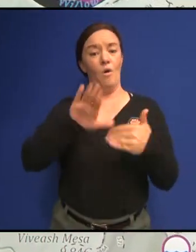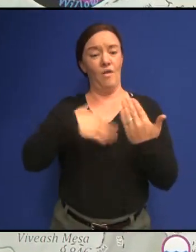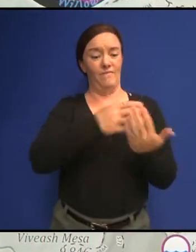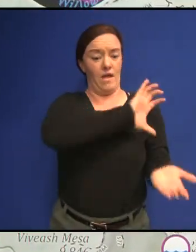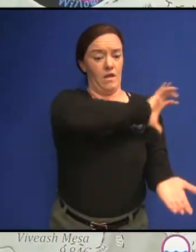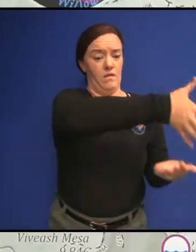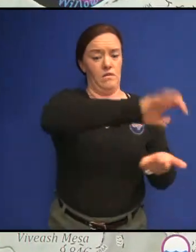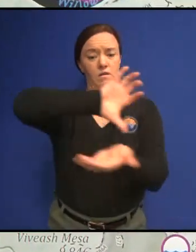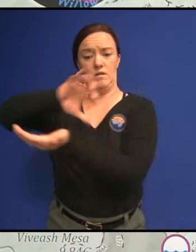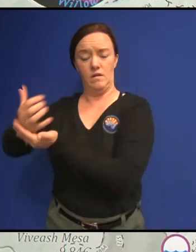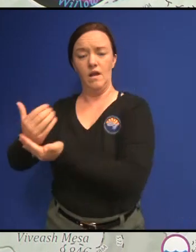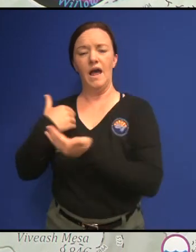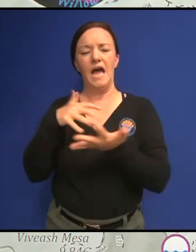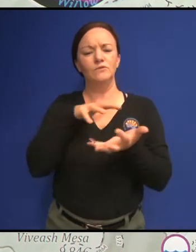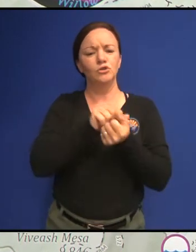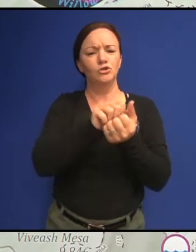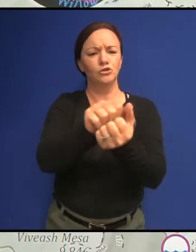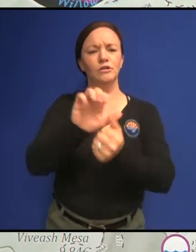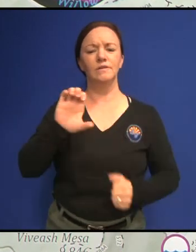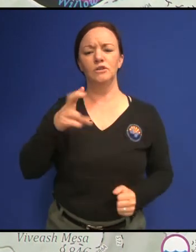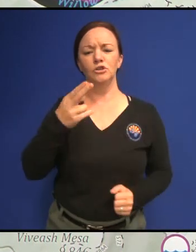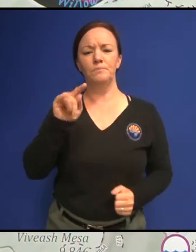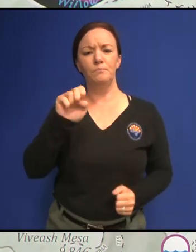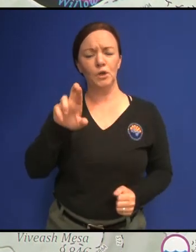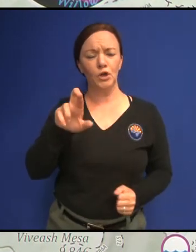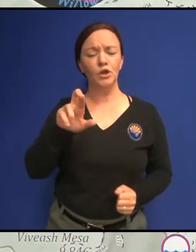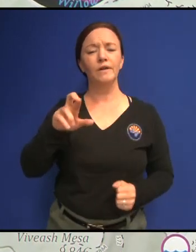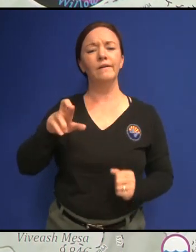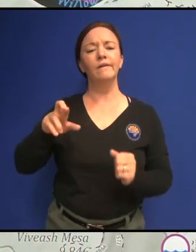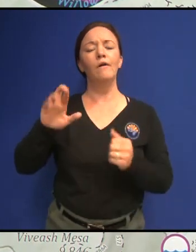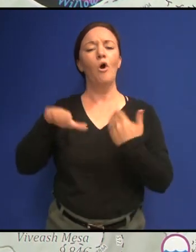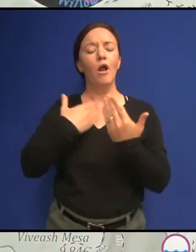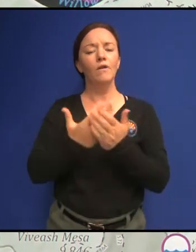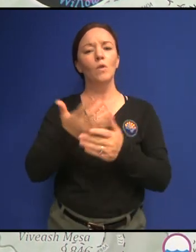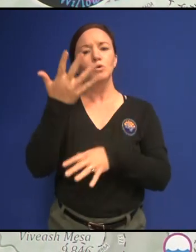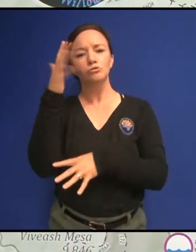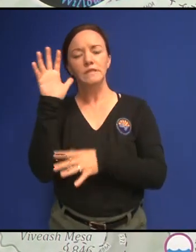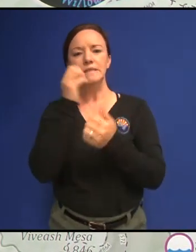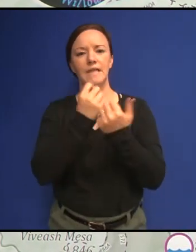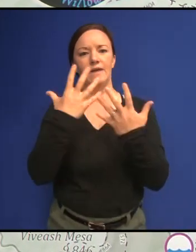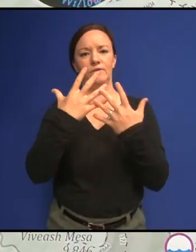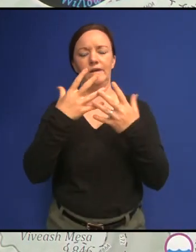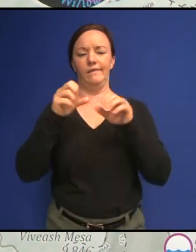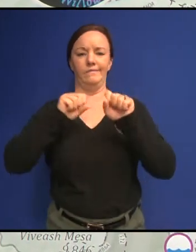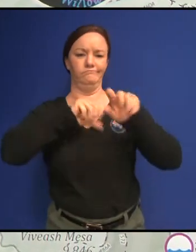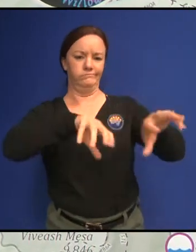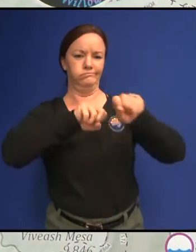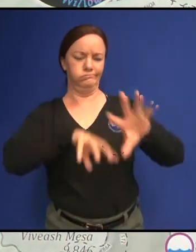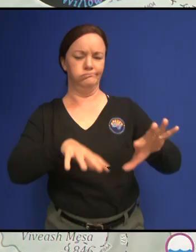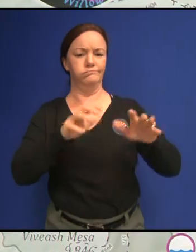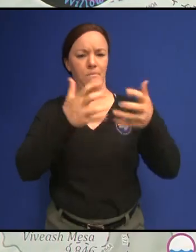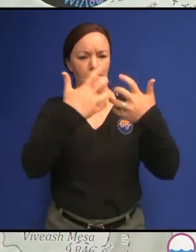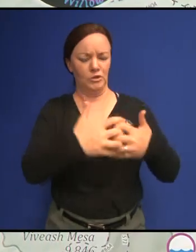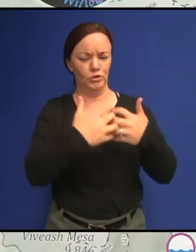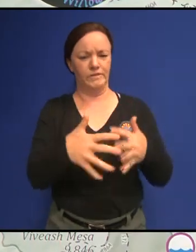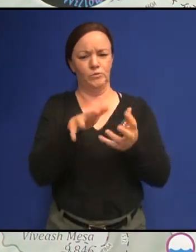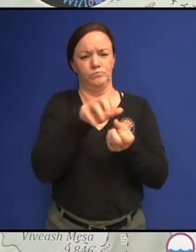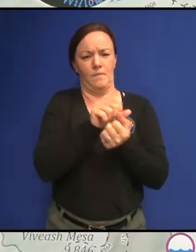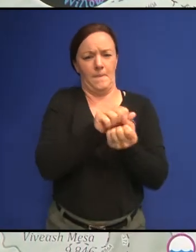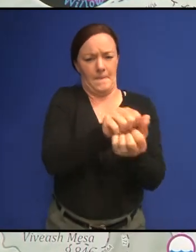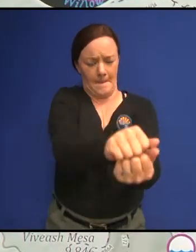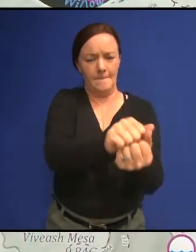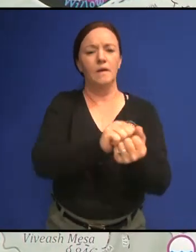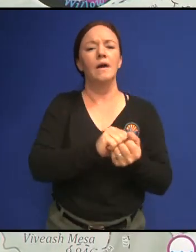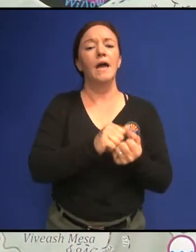crews feeding all that material through the chippers, trying to get rid of that or disperse it so it's not going to be a hazard